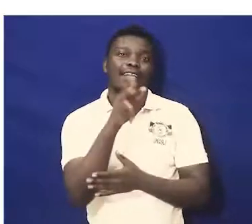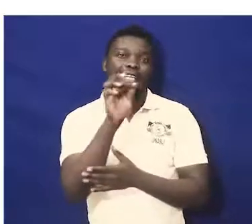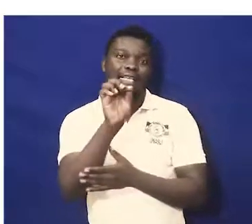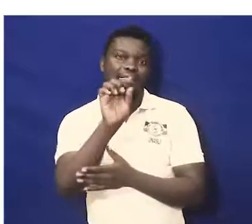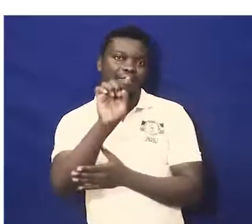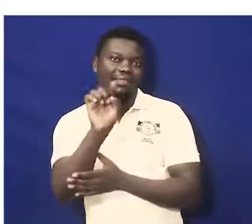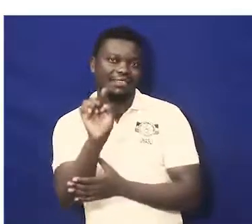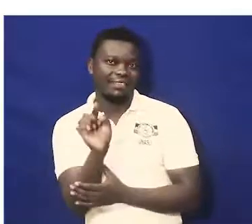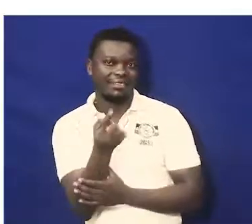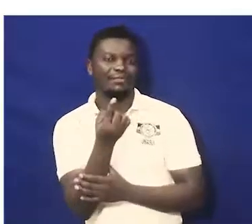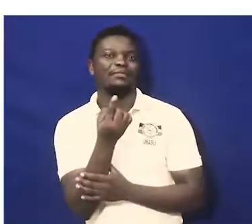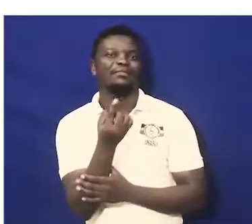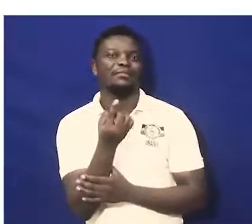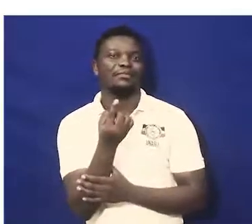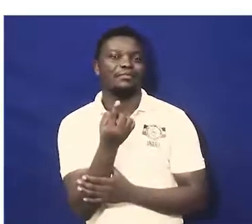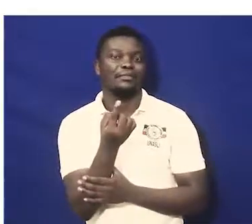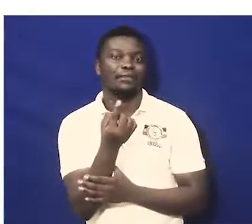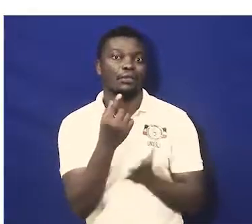48,000.